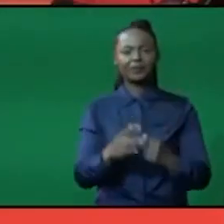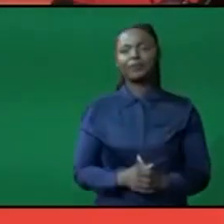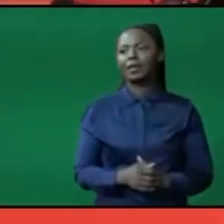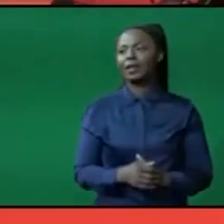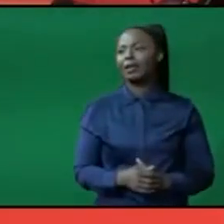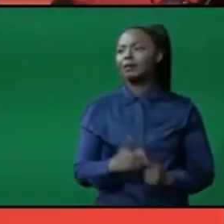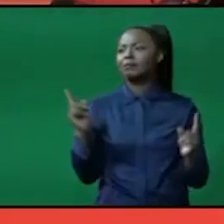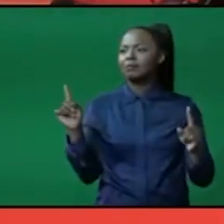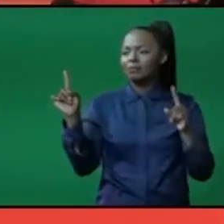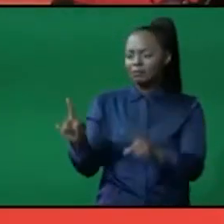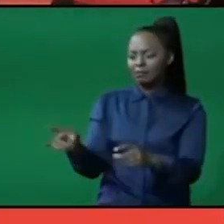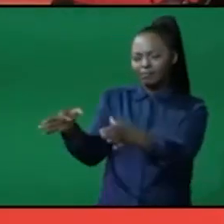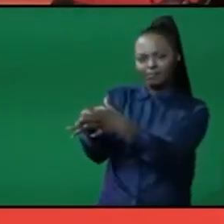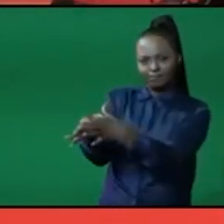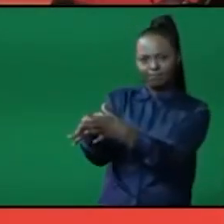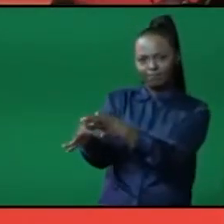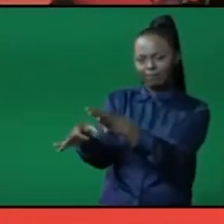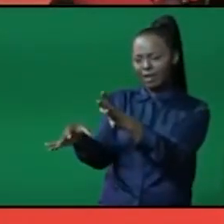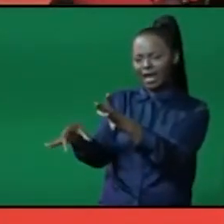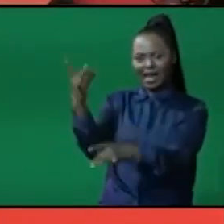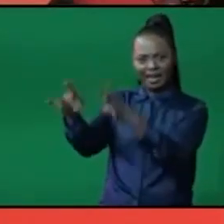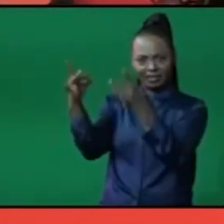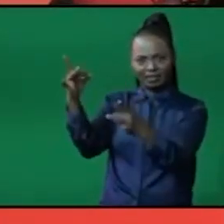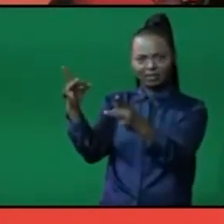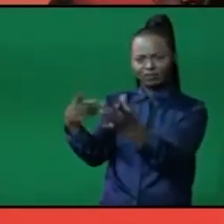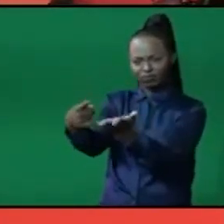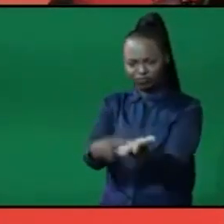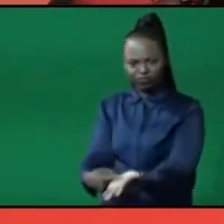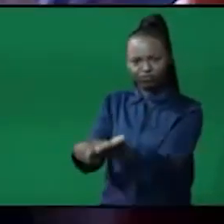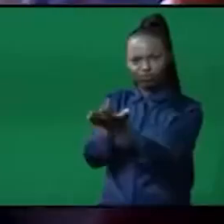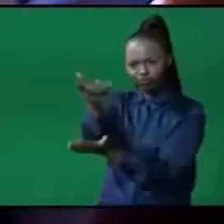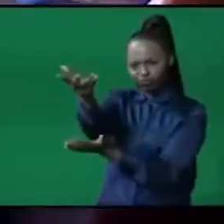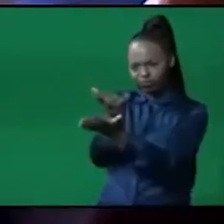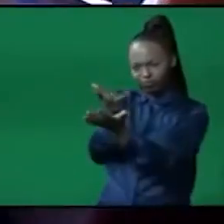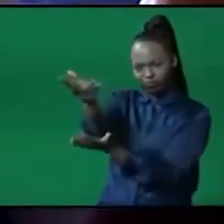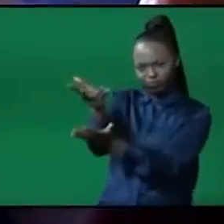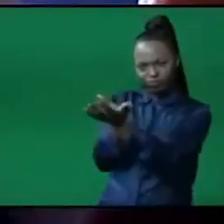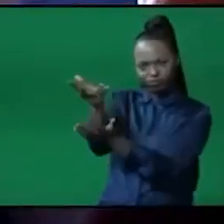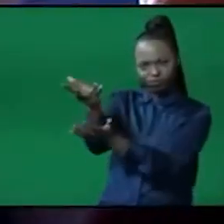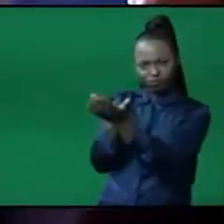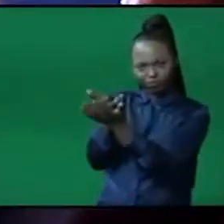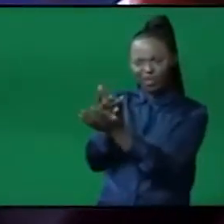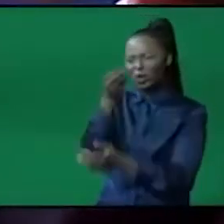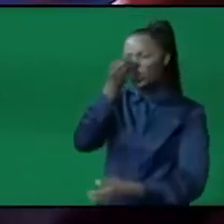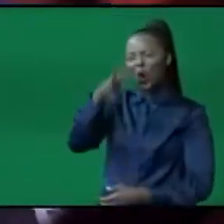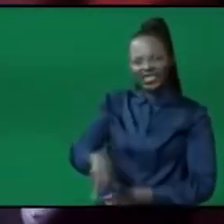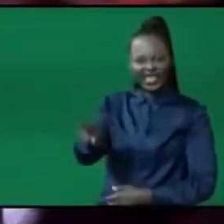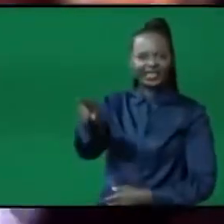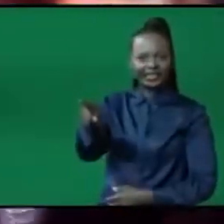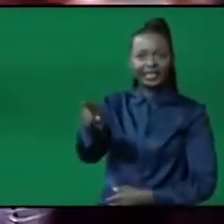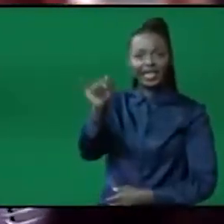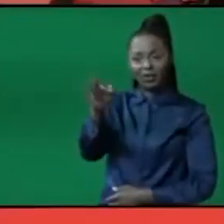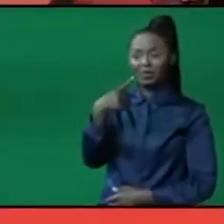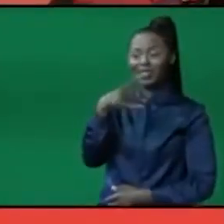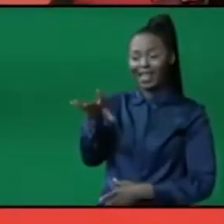they talk alone and talk a lot of nonsense. So if you are an analyst,